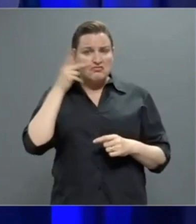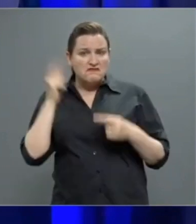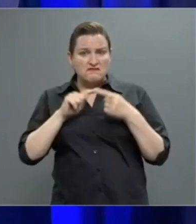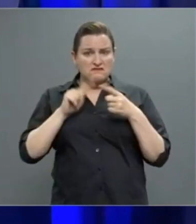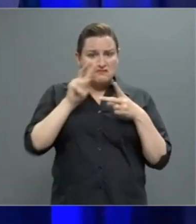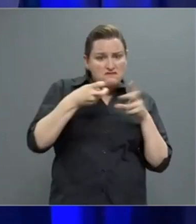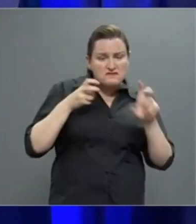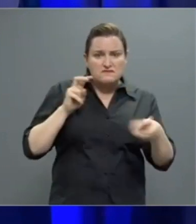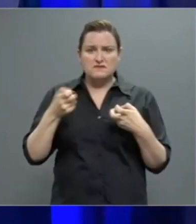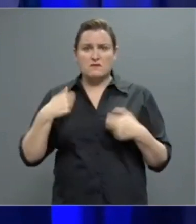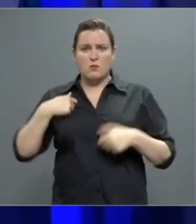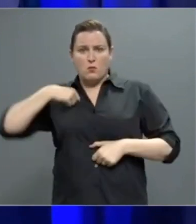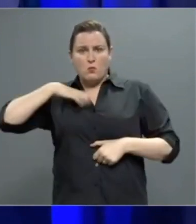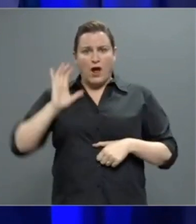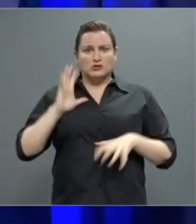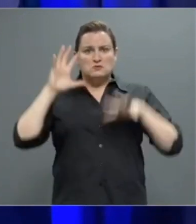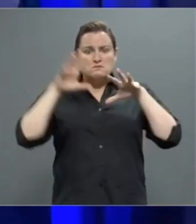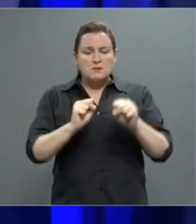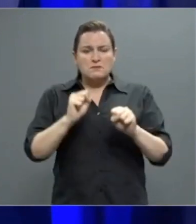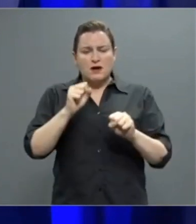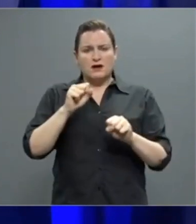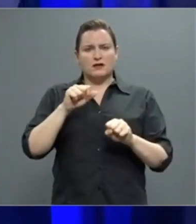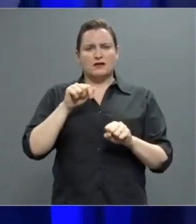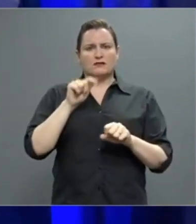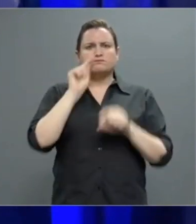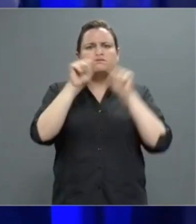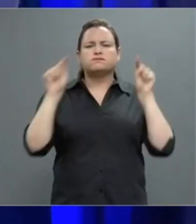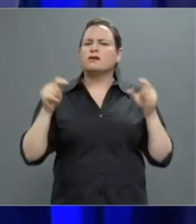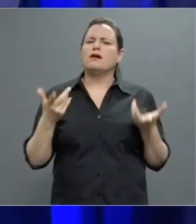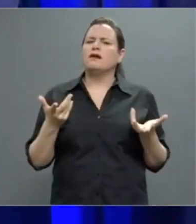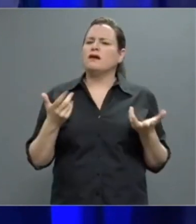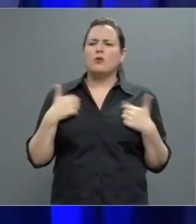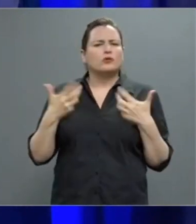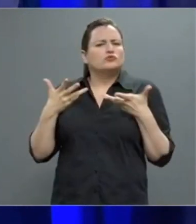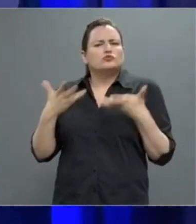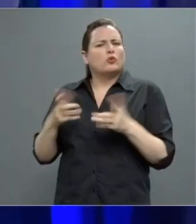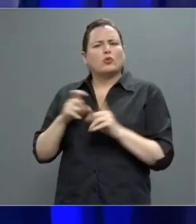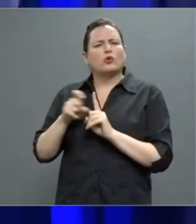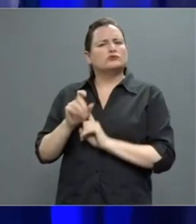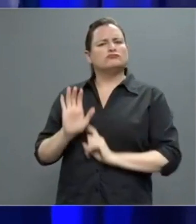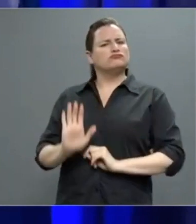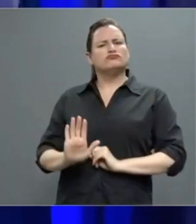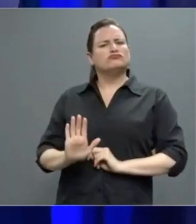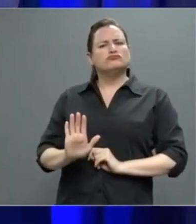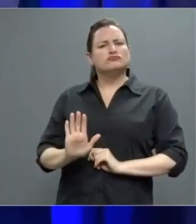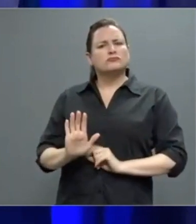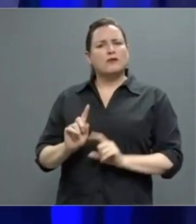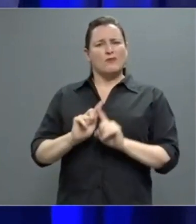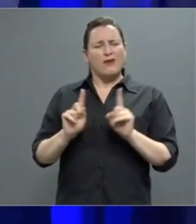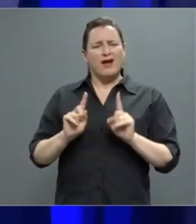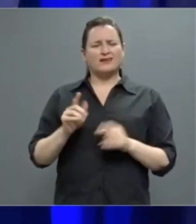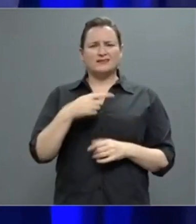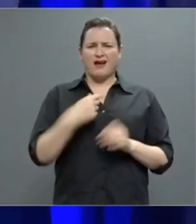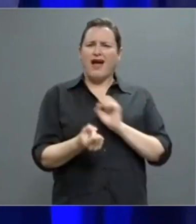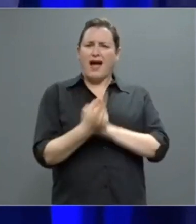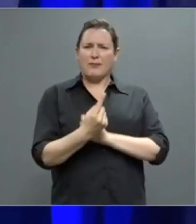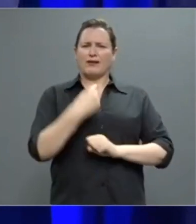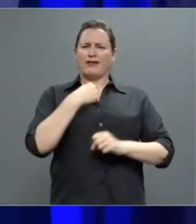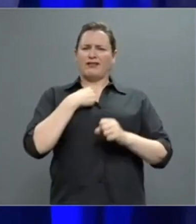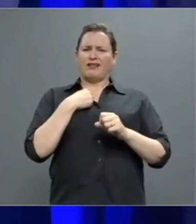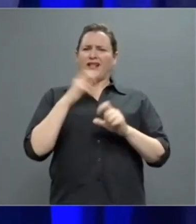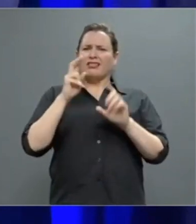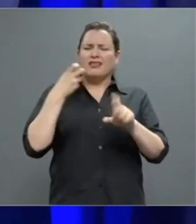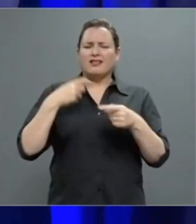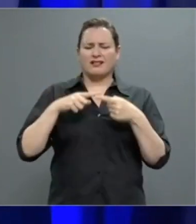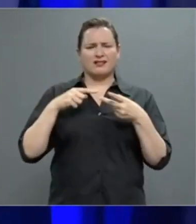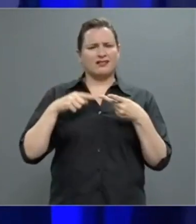country. And yet, each and every one of us is exposed to thievery, criminality, and decline on a